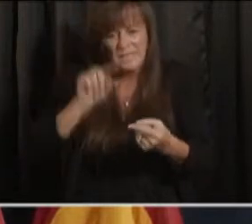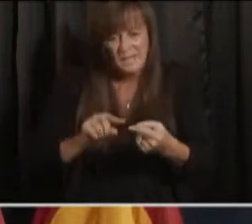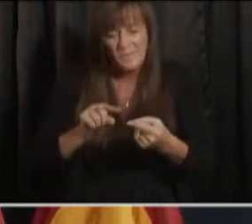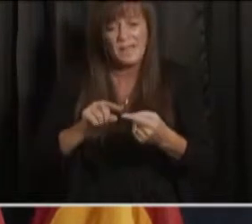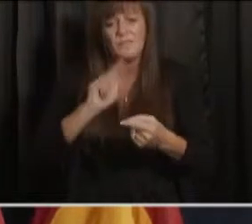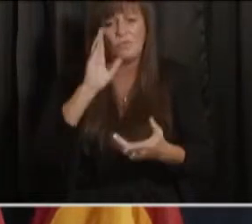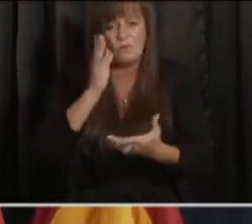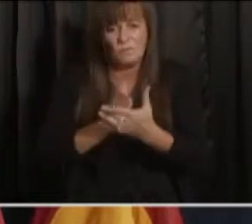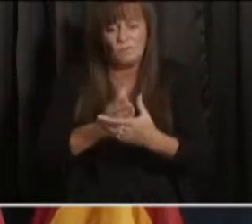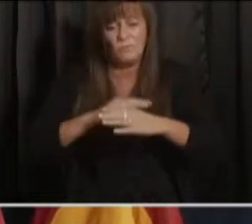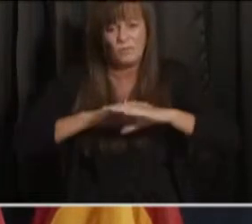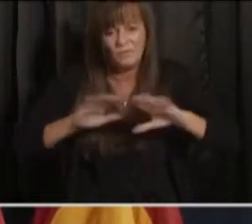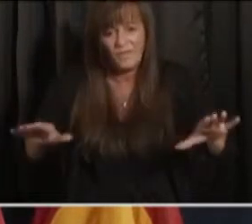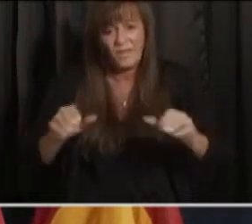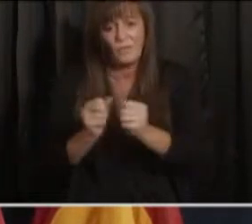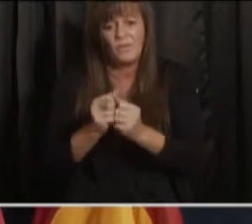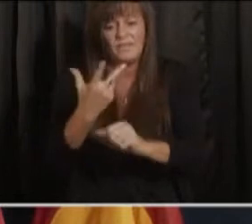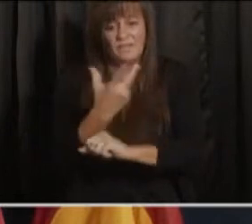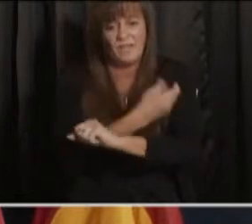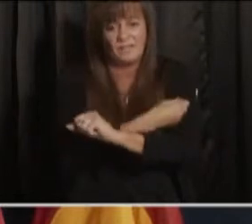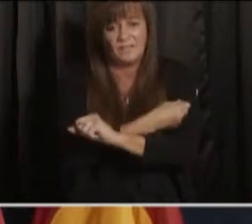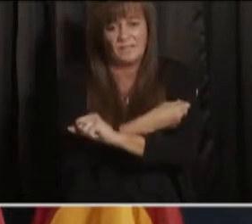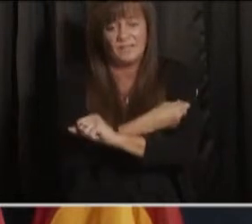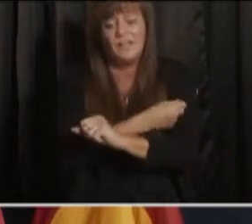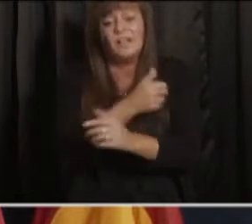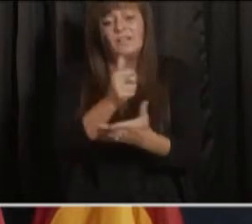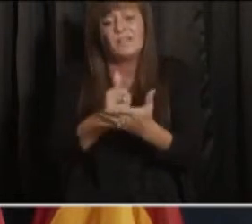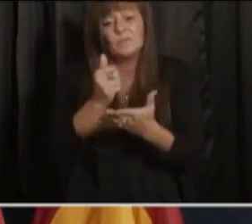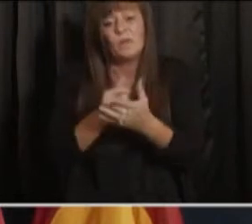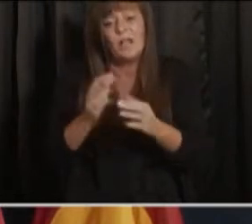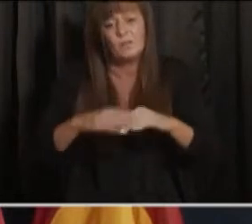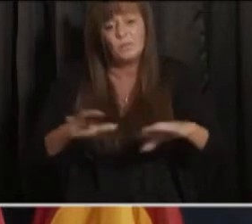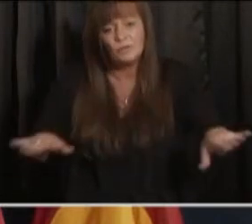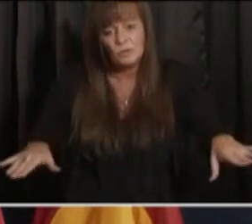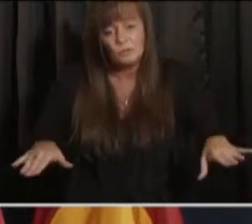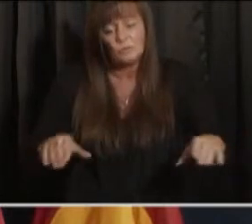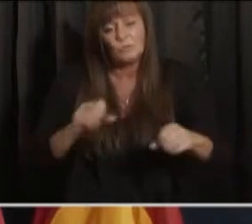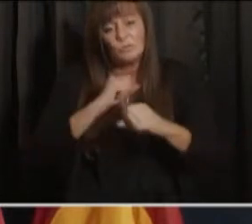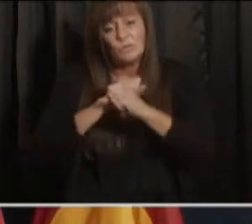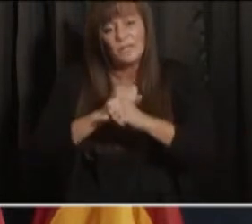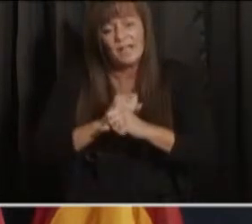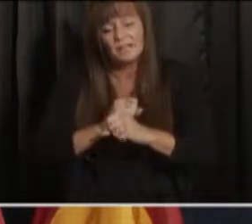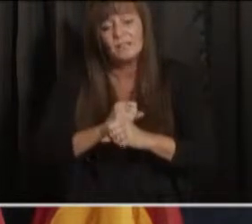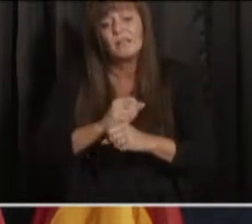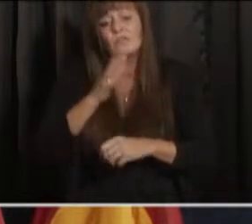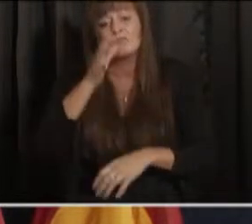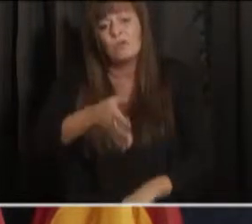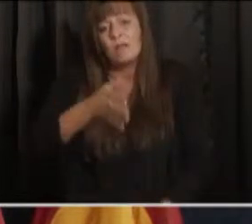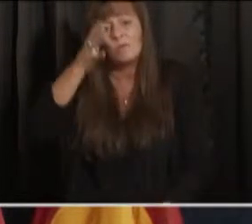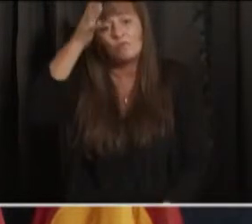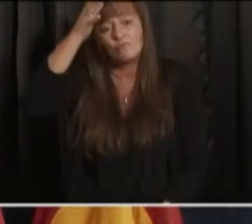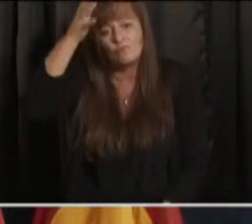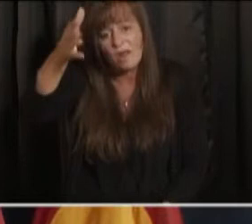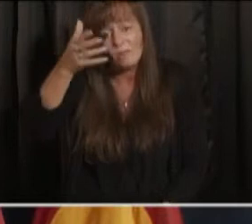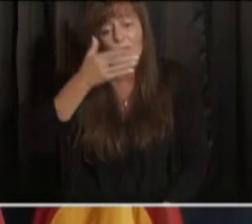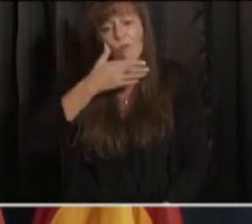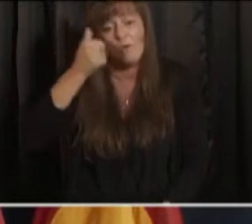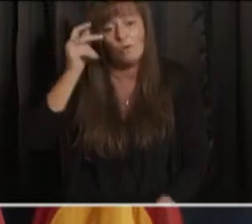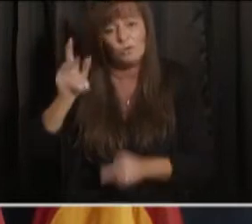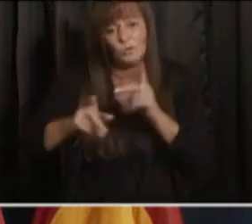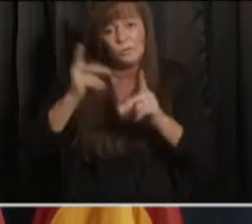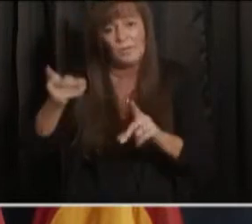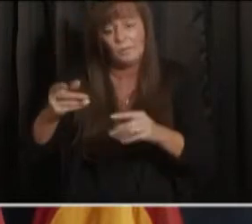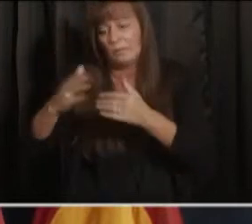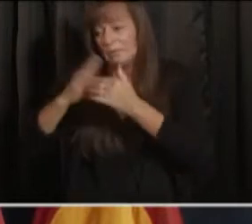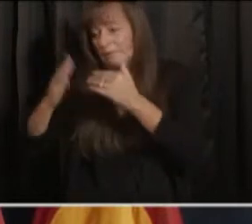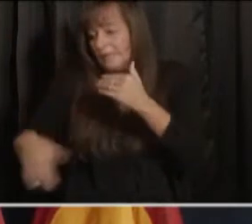The vaccine is also going to allow children to play a part in protecting their elderly family members and others around them who may have weakened immune